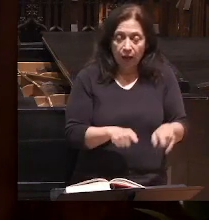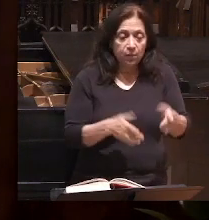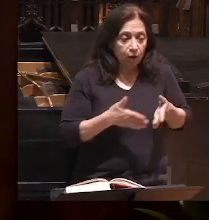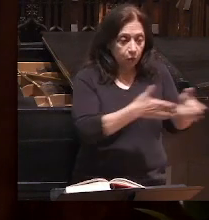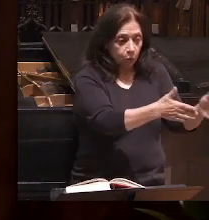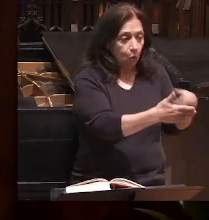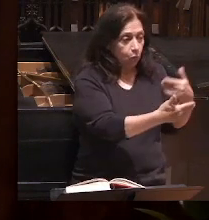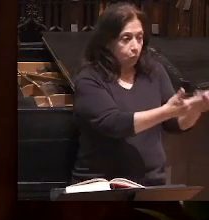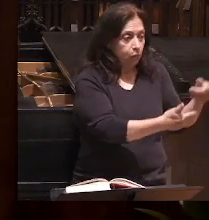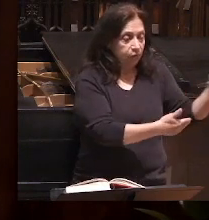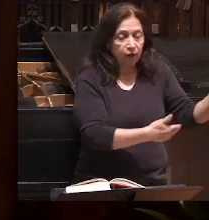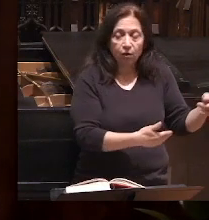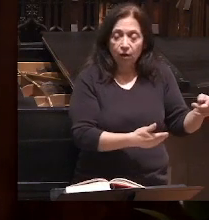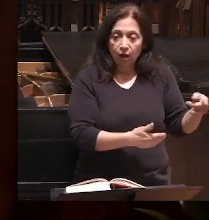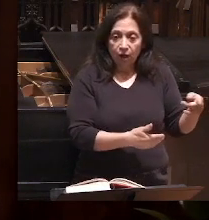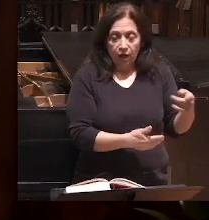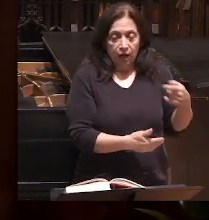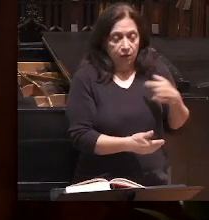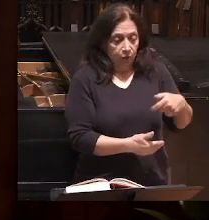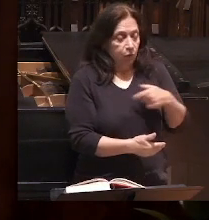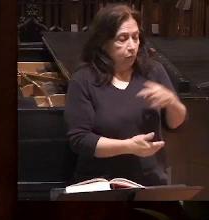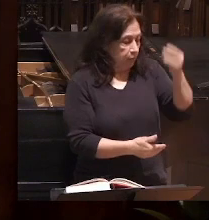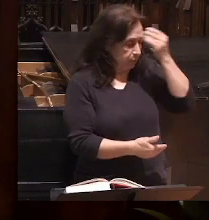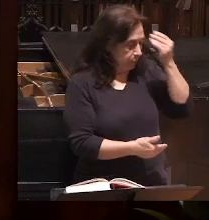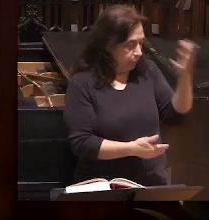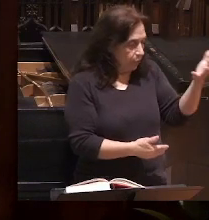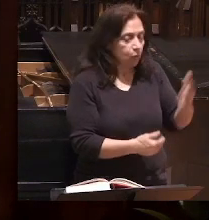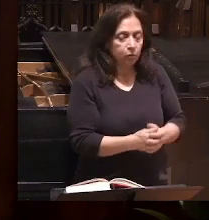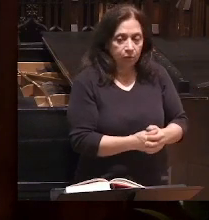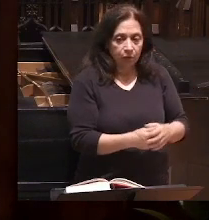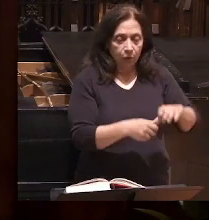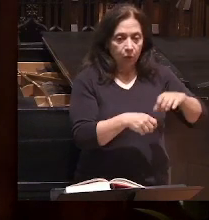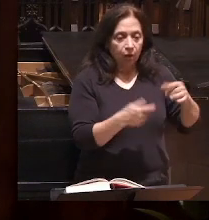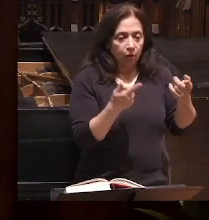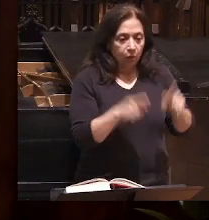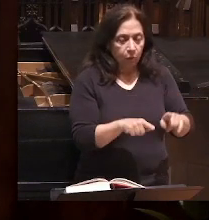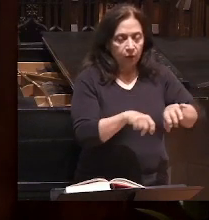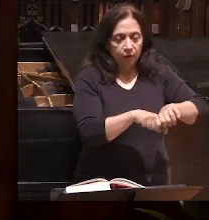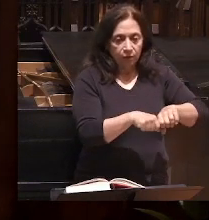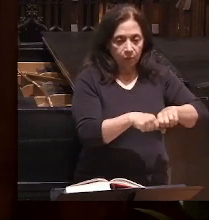road and how they had been made known to them in the breaking